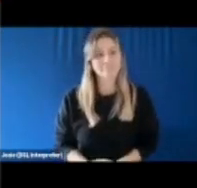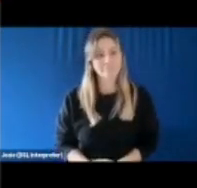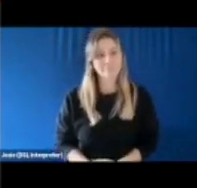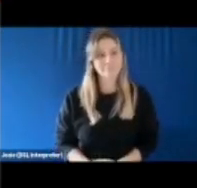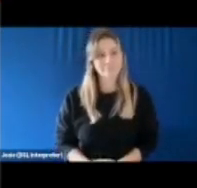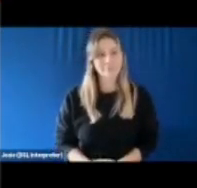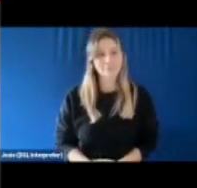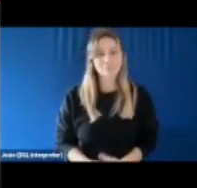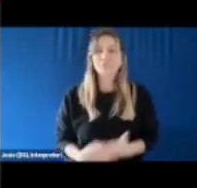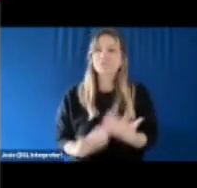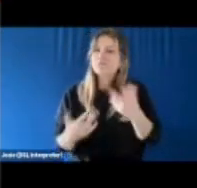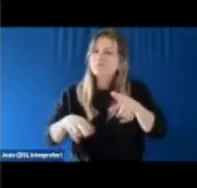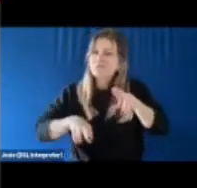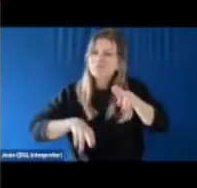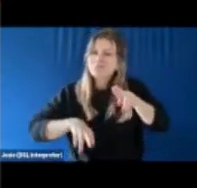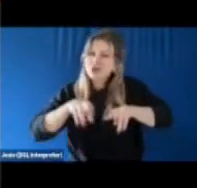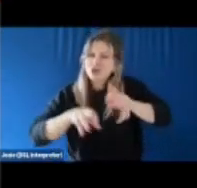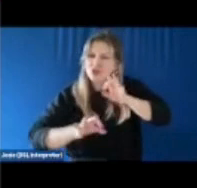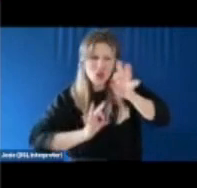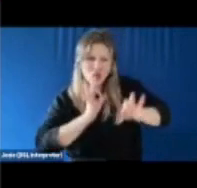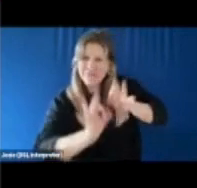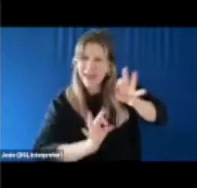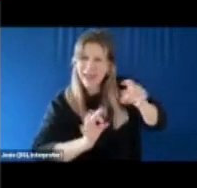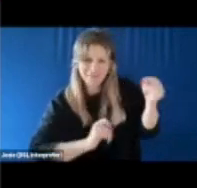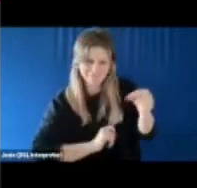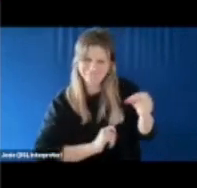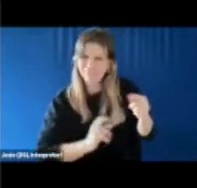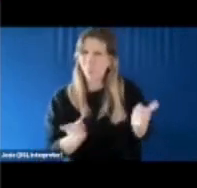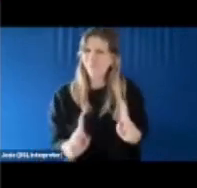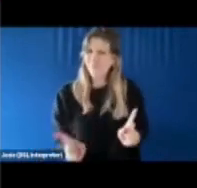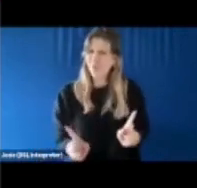So what is the purpose of a survey? Why do we do it?